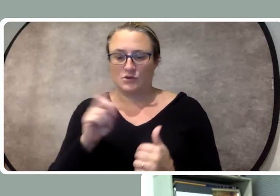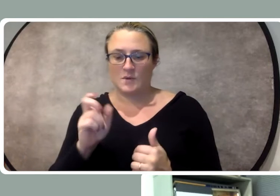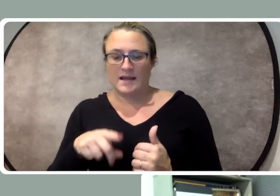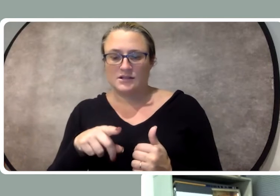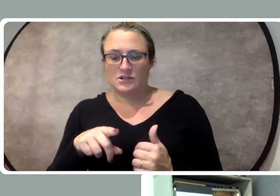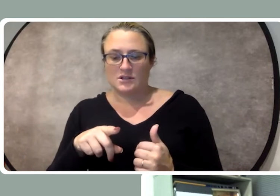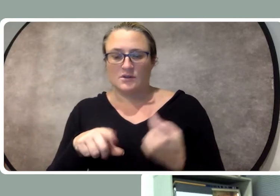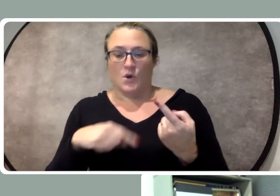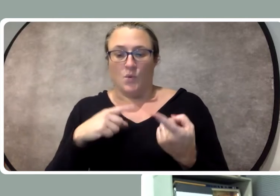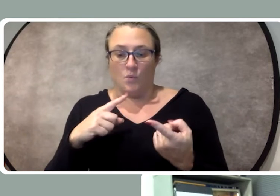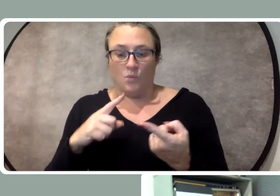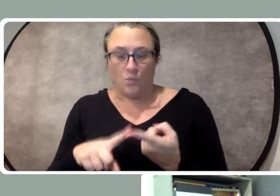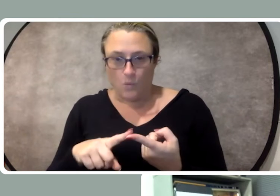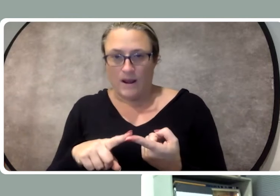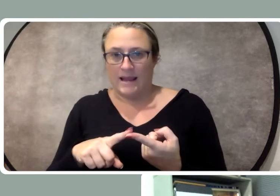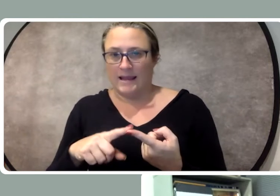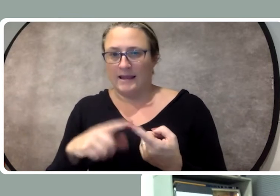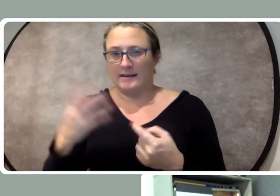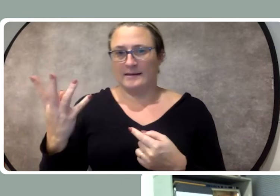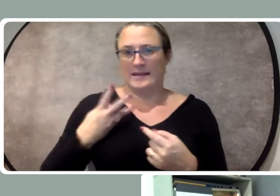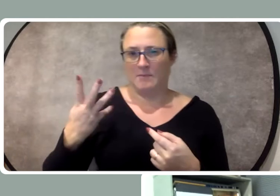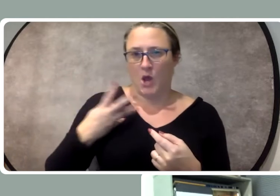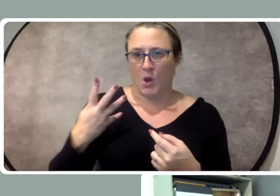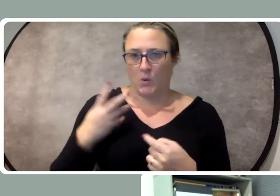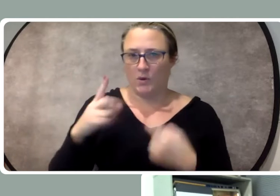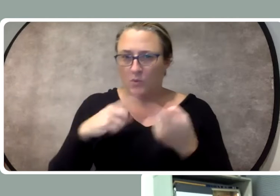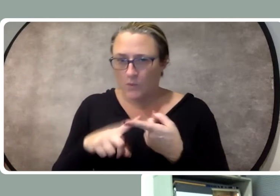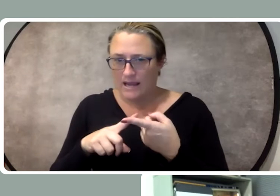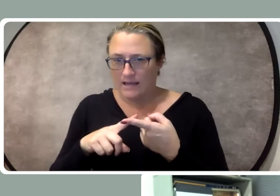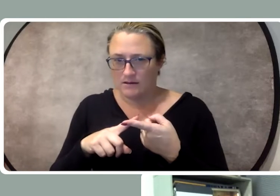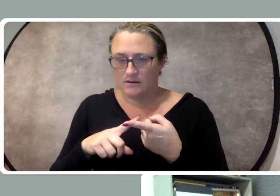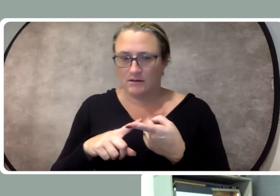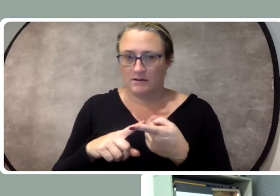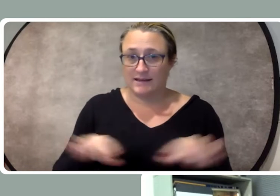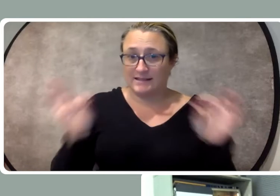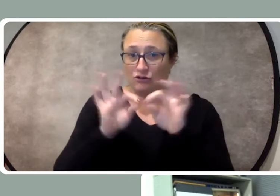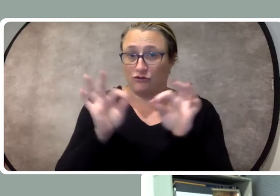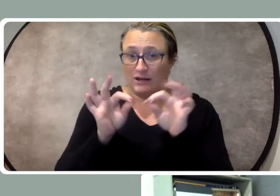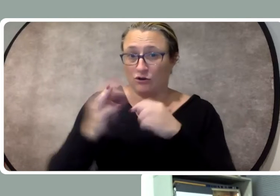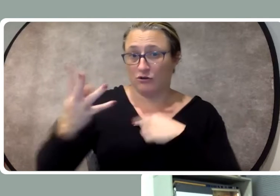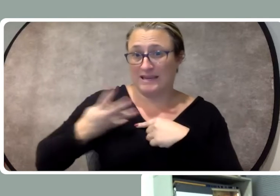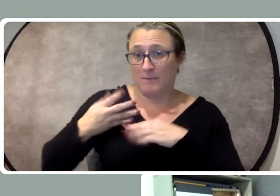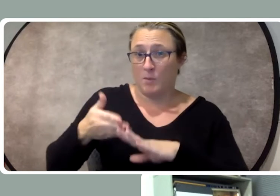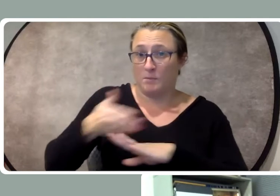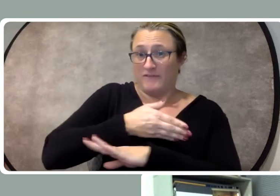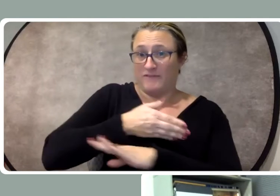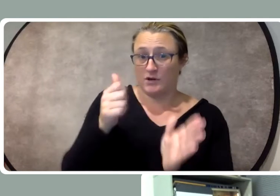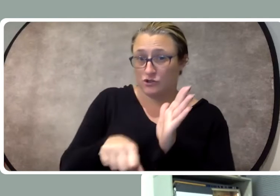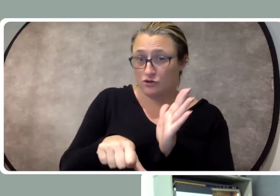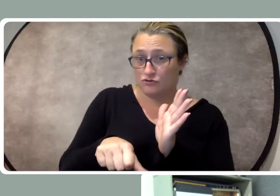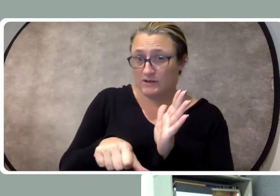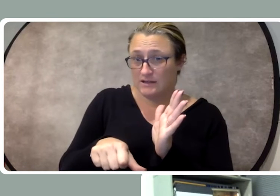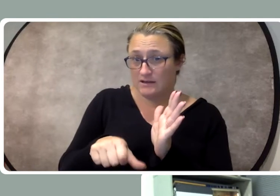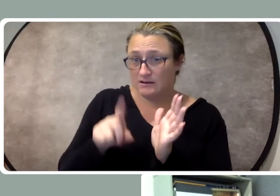to get chemotherapy. Is it critical to have chemotherapy before surgery? This person